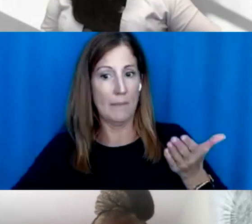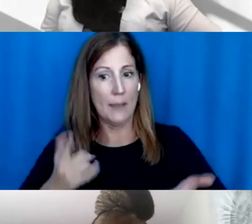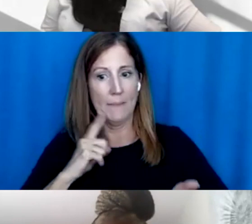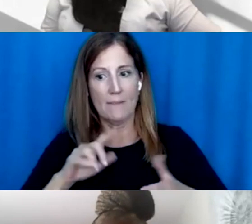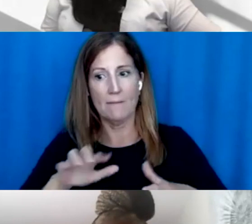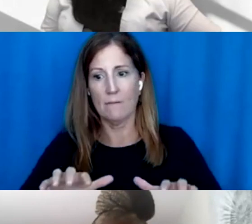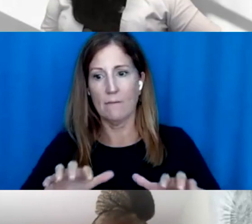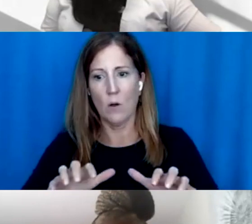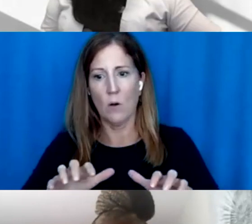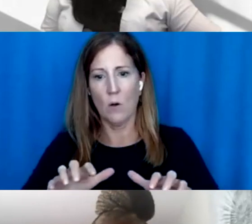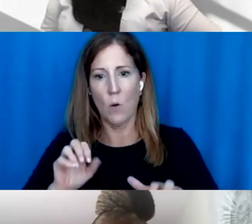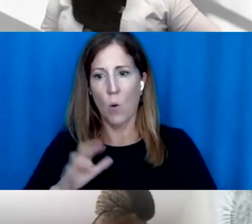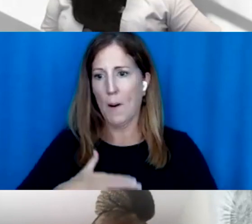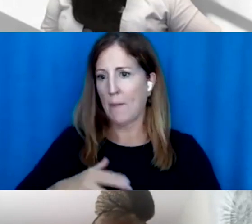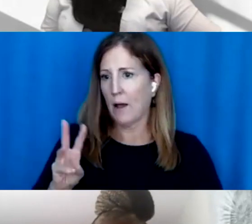Or is it my Wi-Fi?